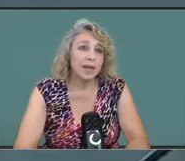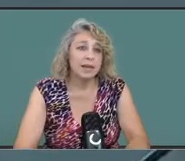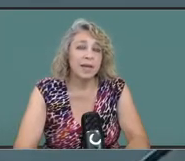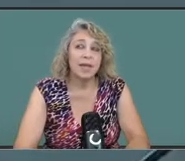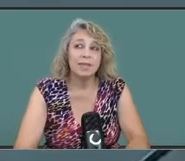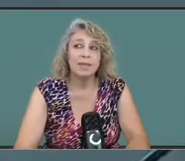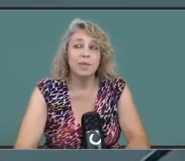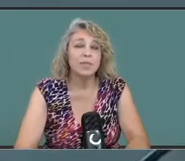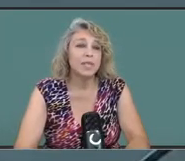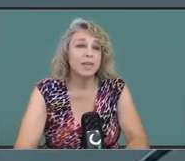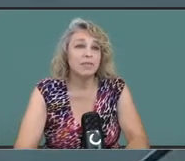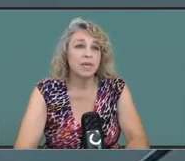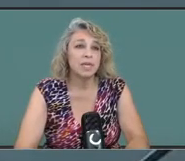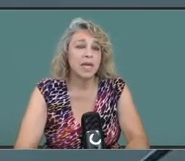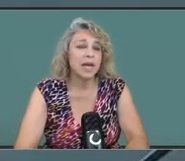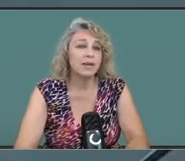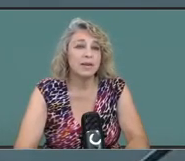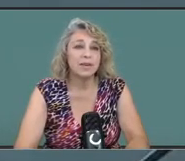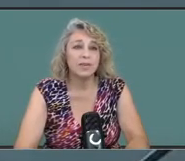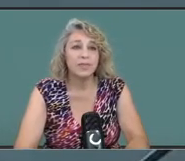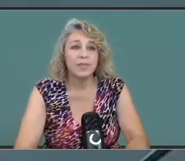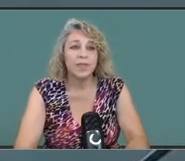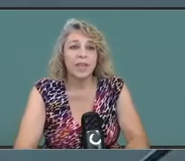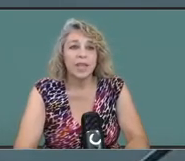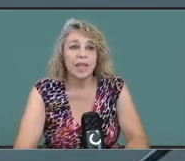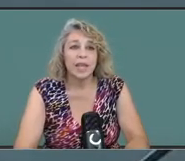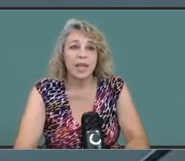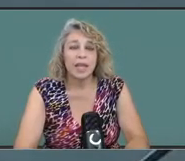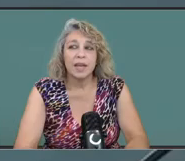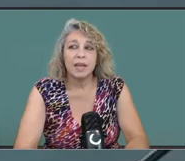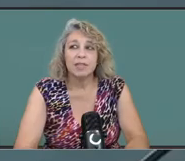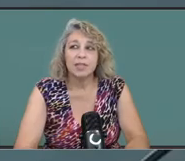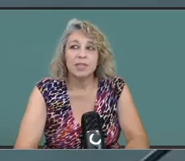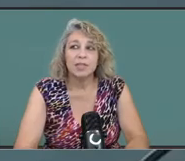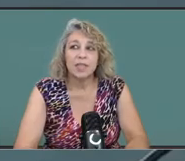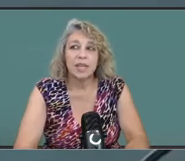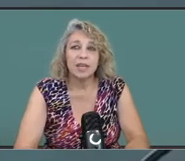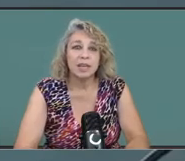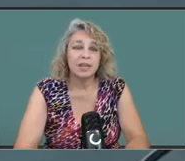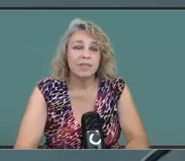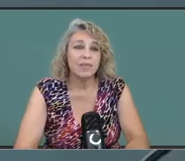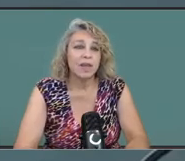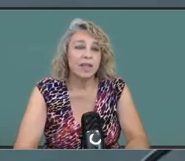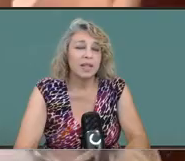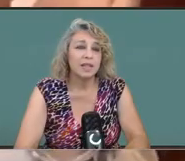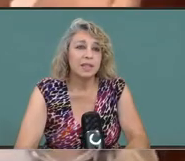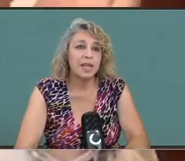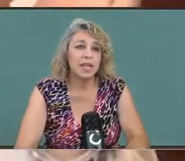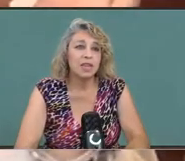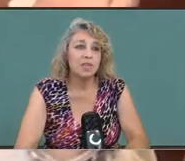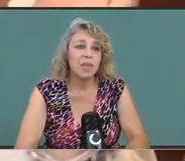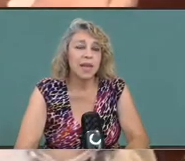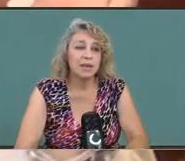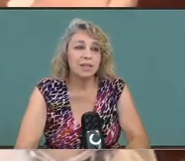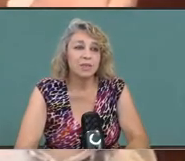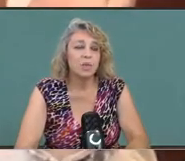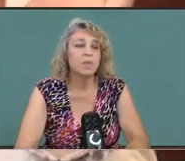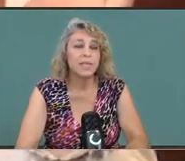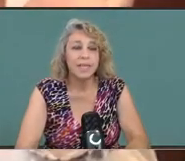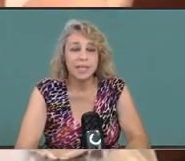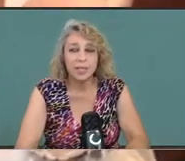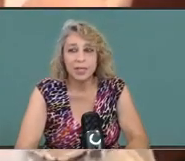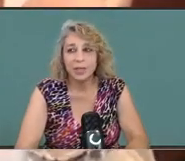Gara, and the ones that have retired. And also to say that your matters